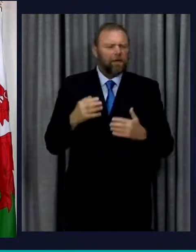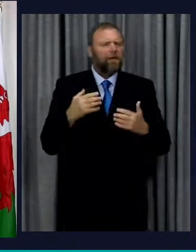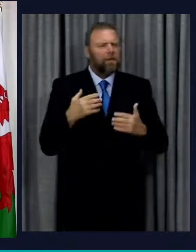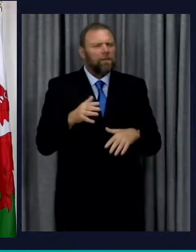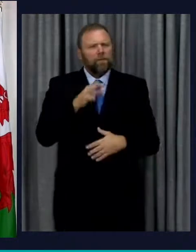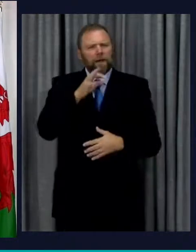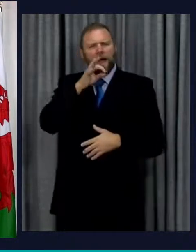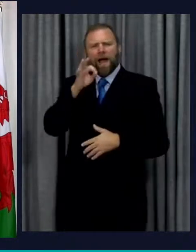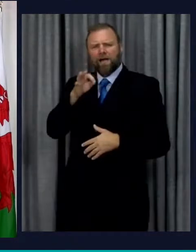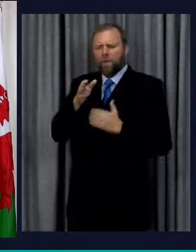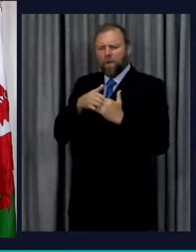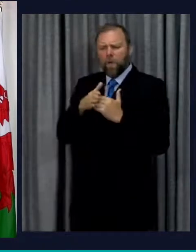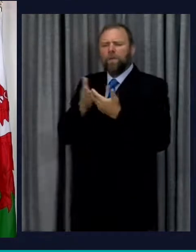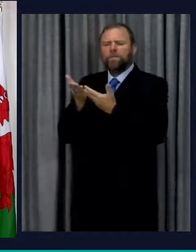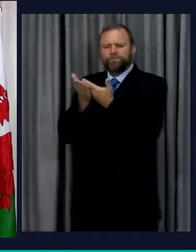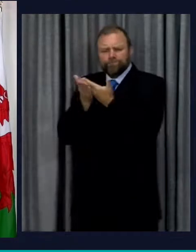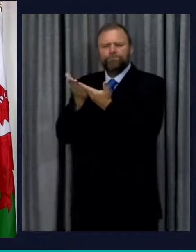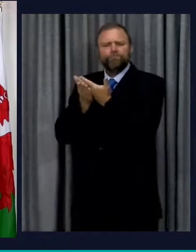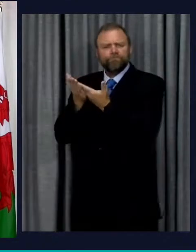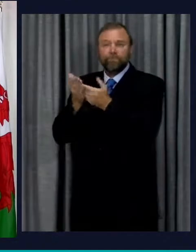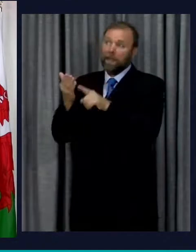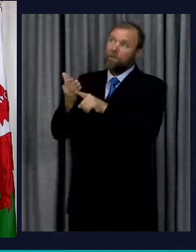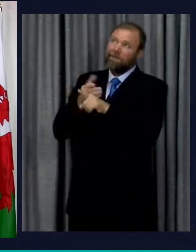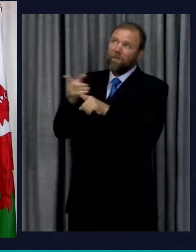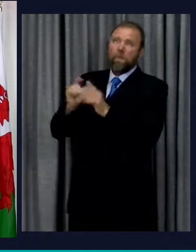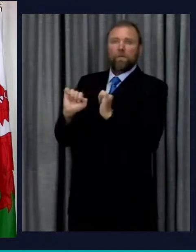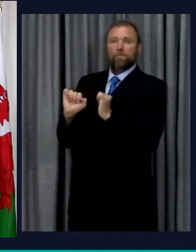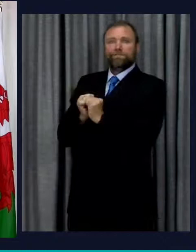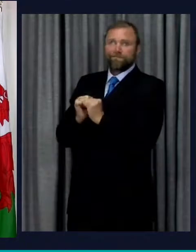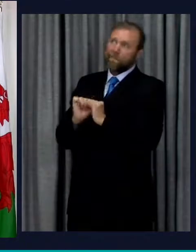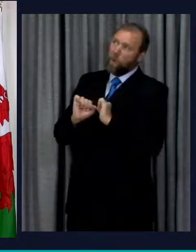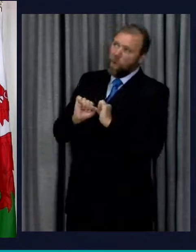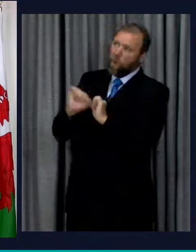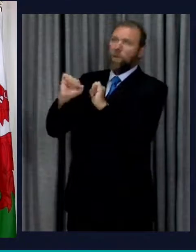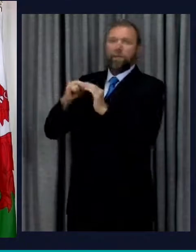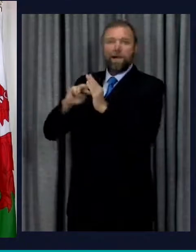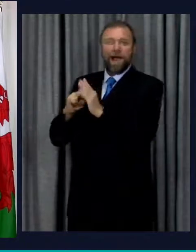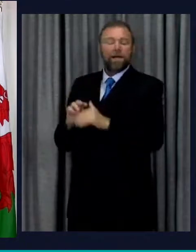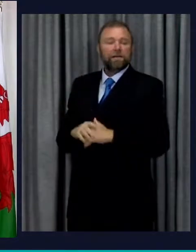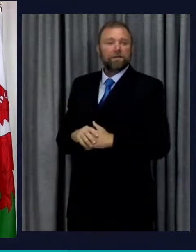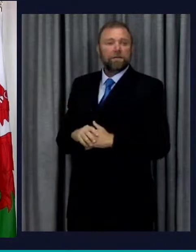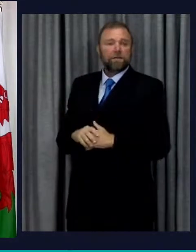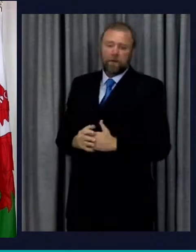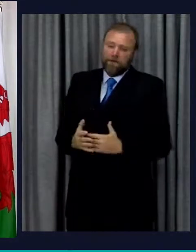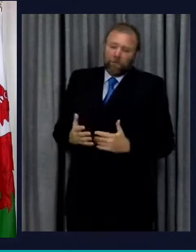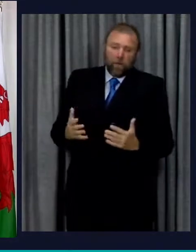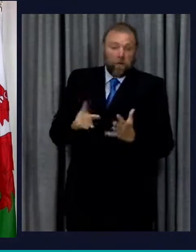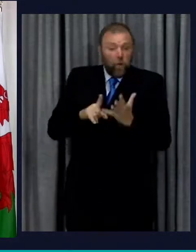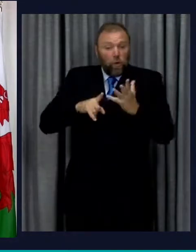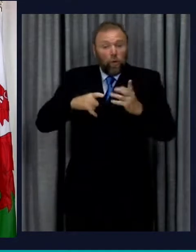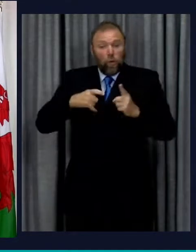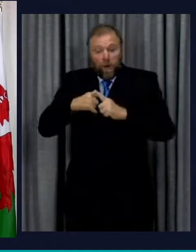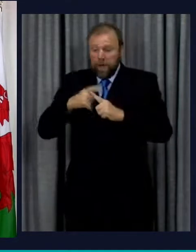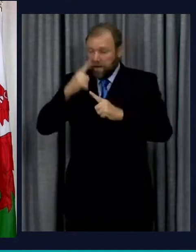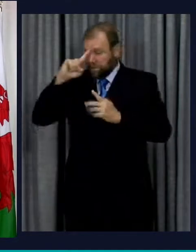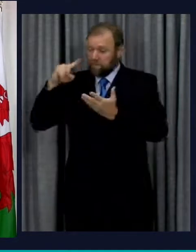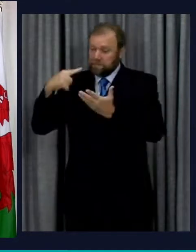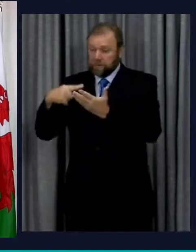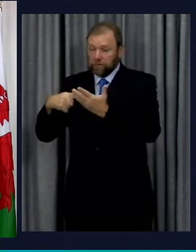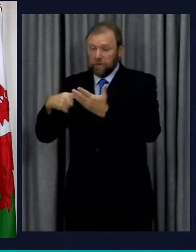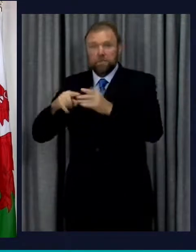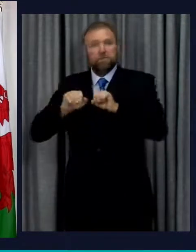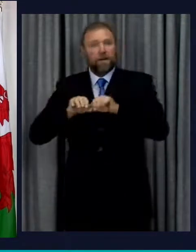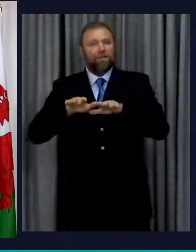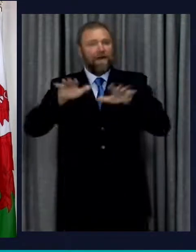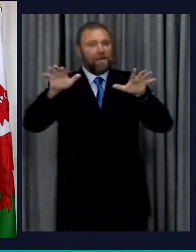conversation before the UK agreed their own plans, because there will be a direct read across an impact here in Wales as well. Now,